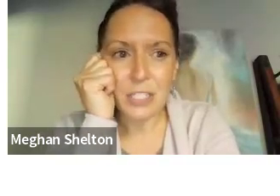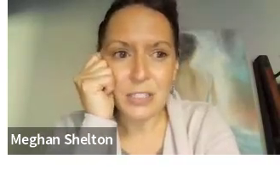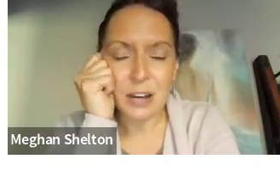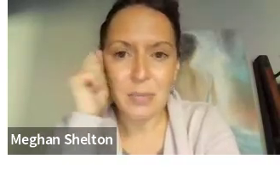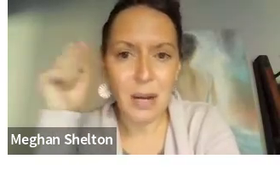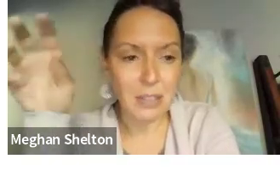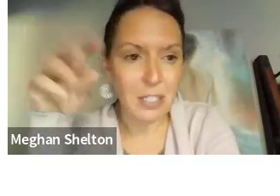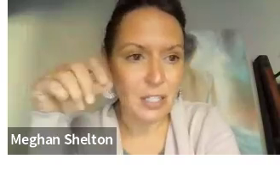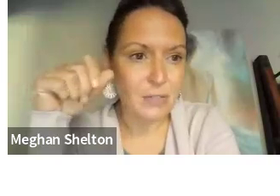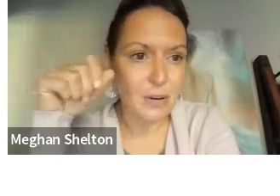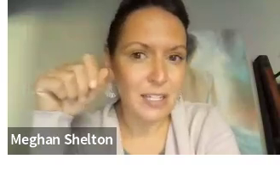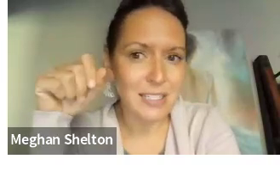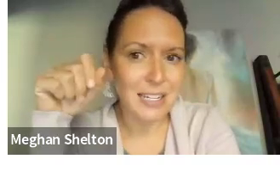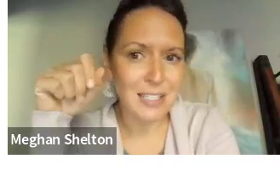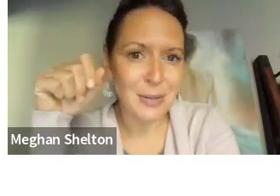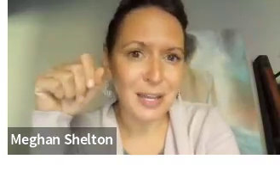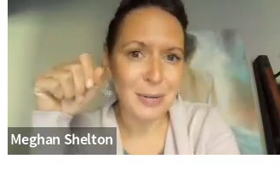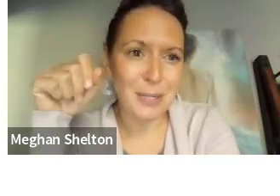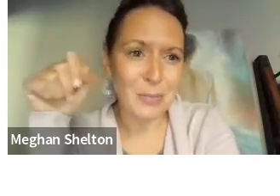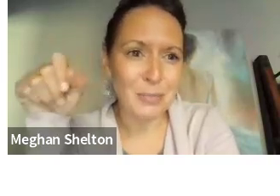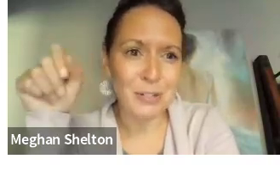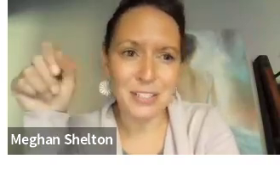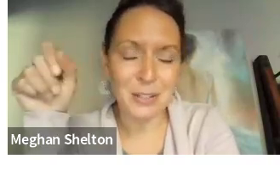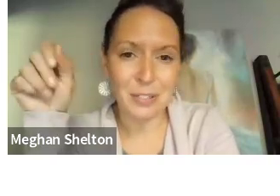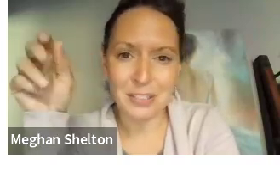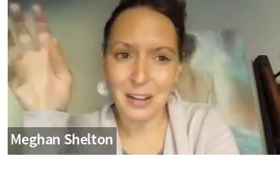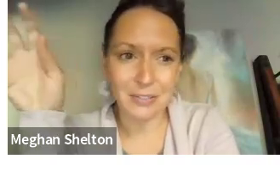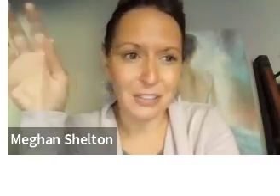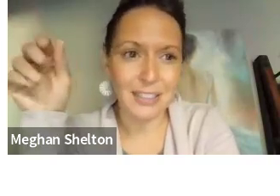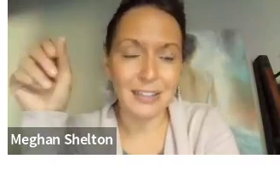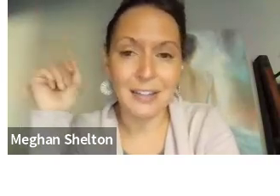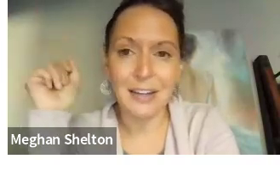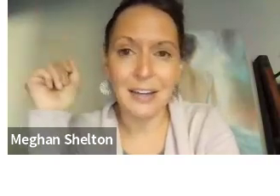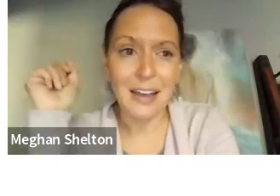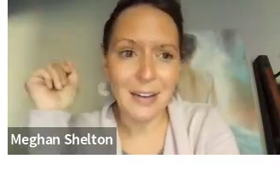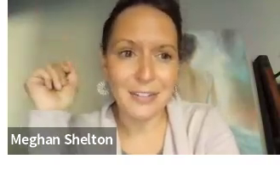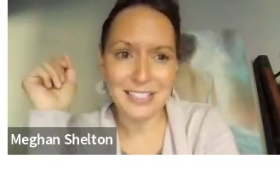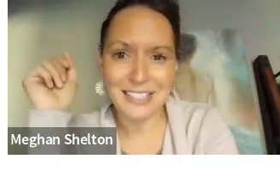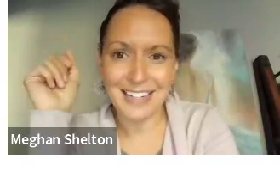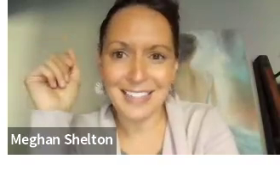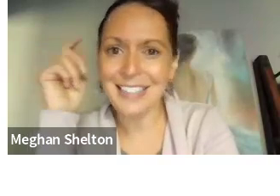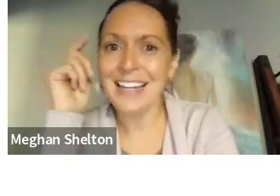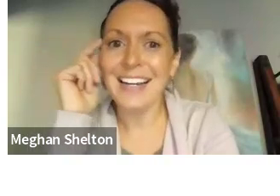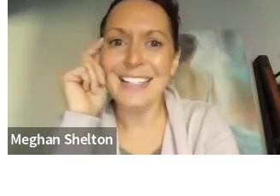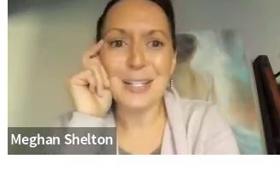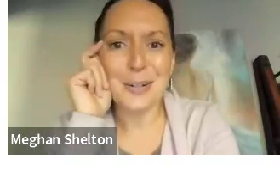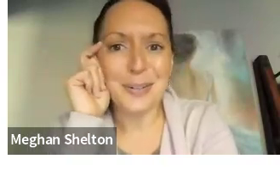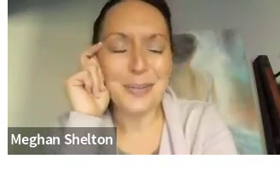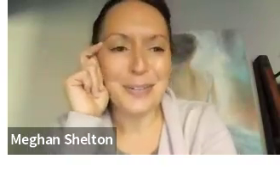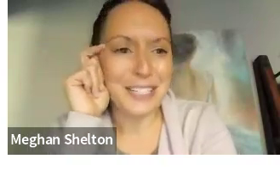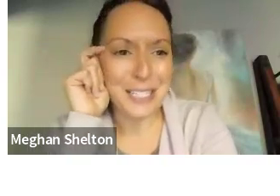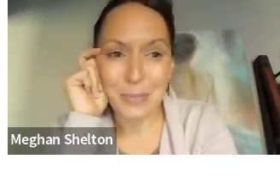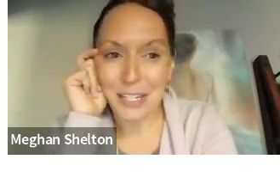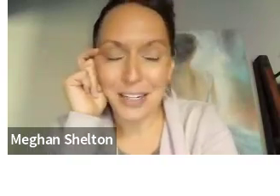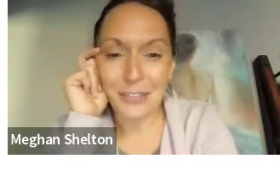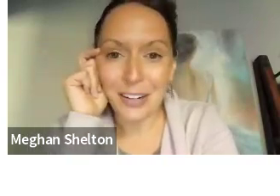BHAAC regions are population focused. And so that would mean one person was covering half of the state. And so